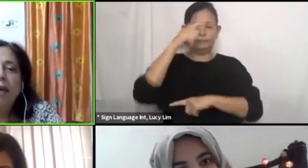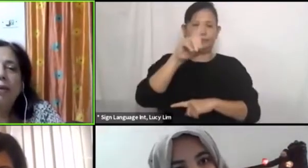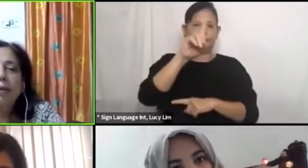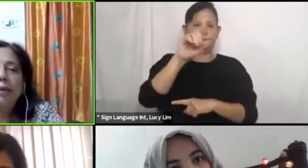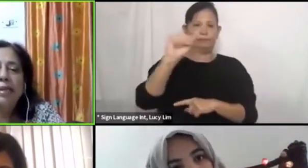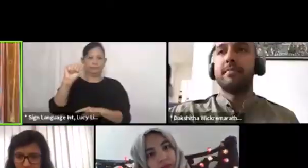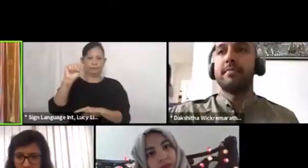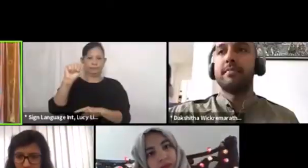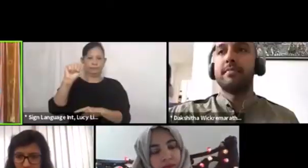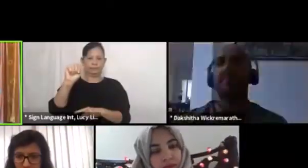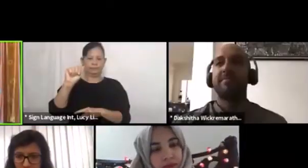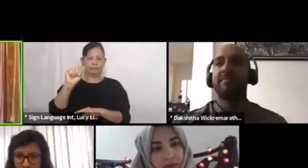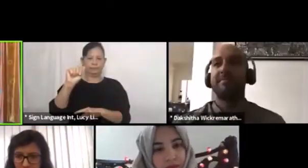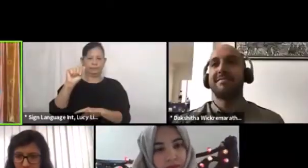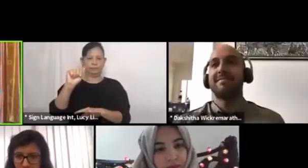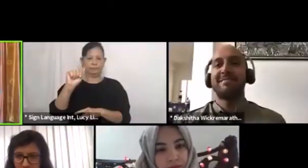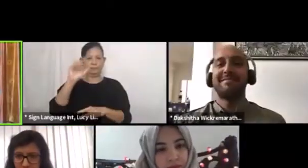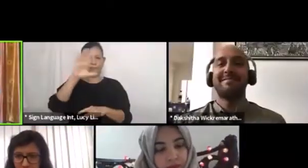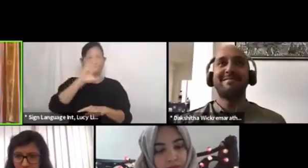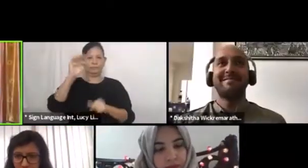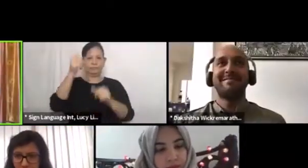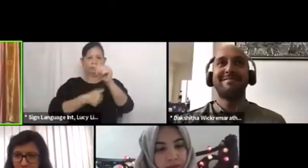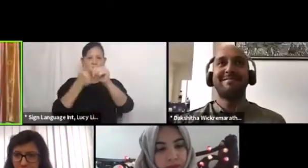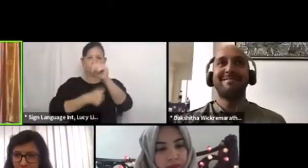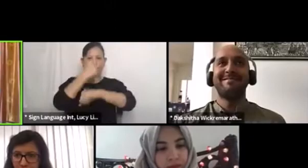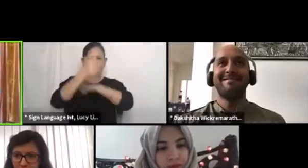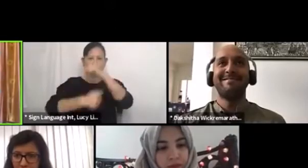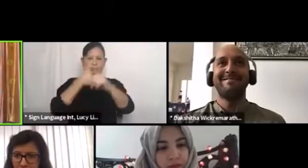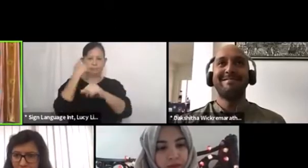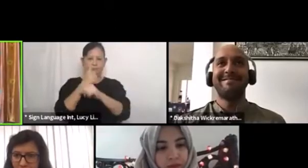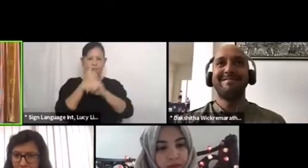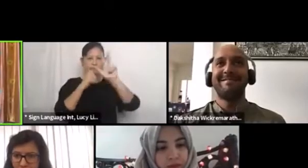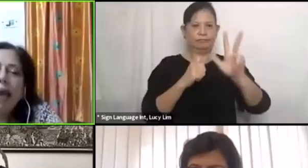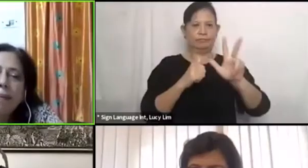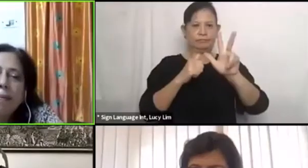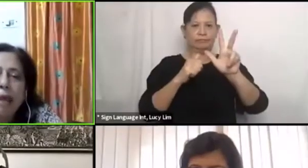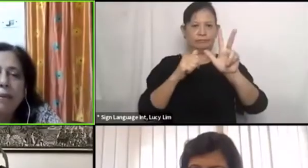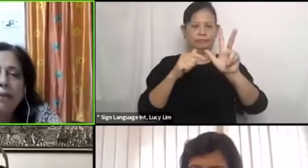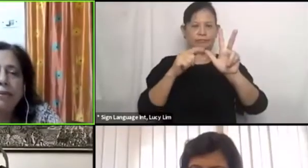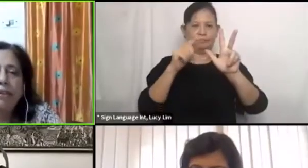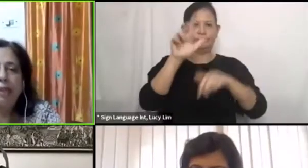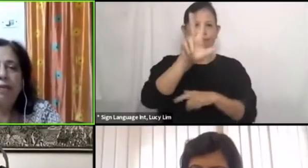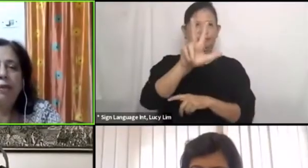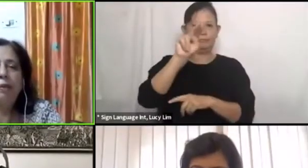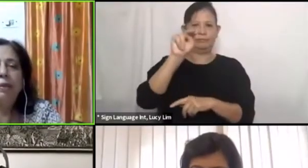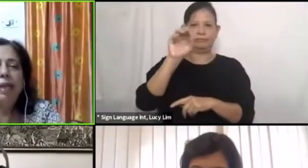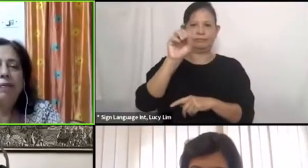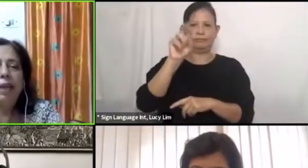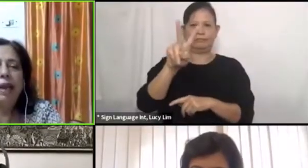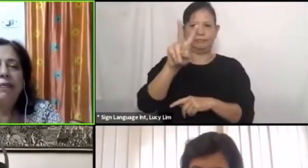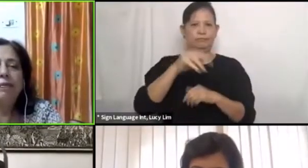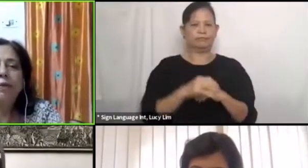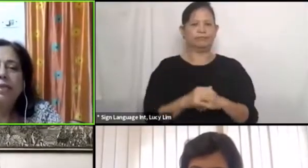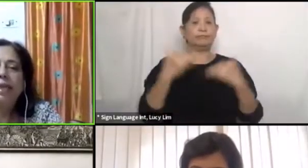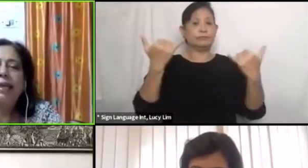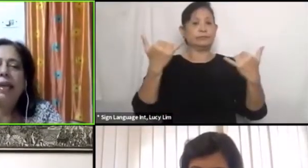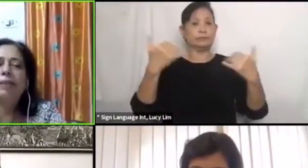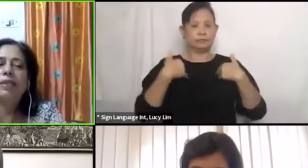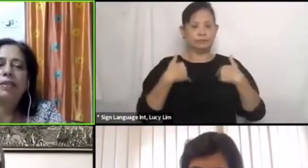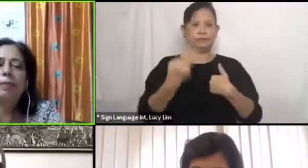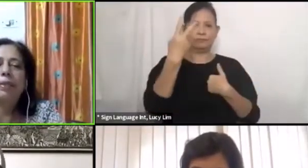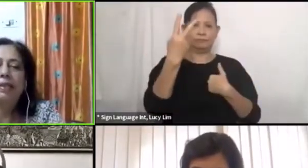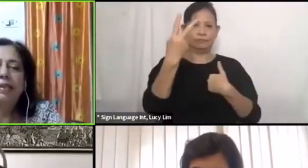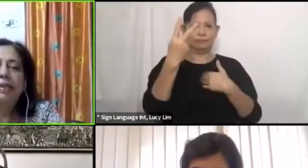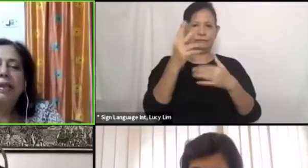we all know, is observed every year on the 3rd of December. I'm happy to share with you that we have two sign